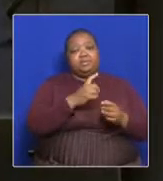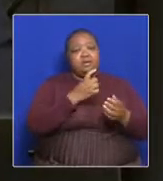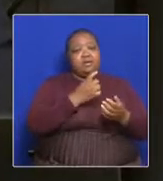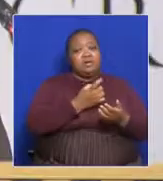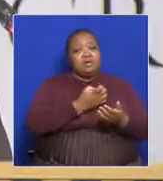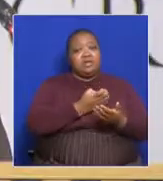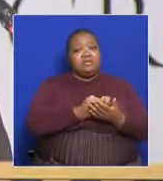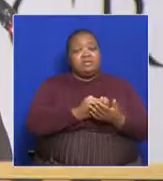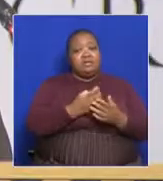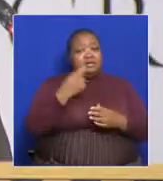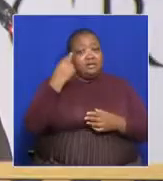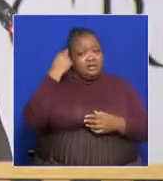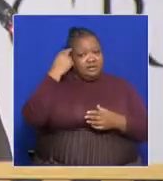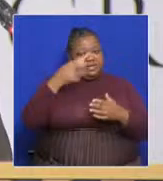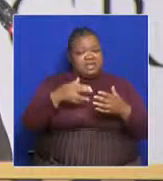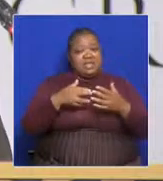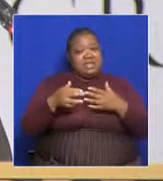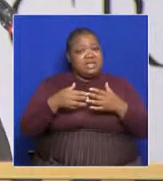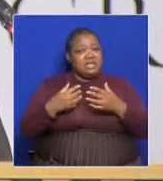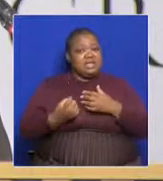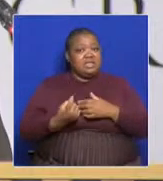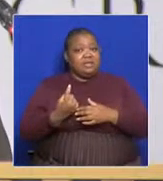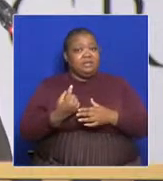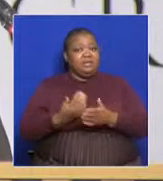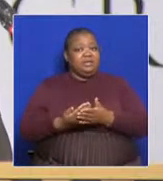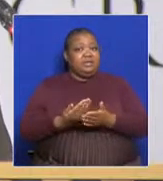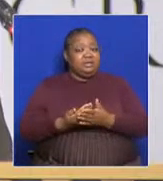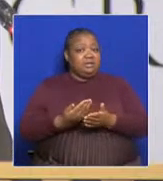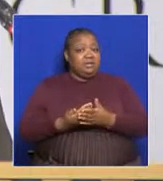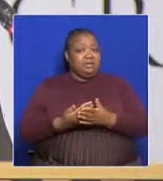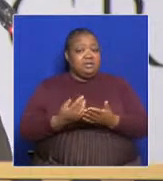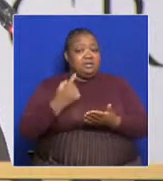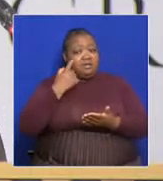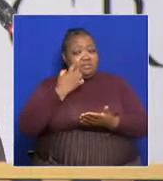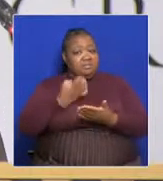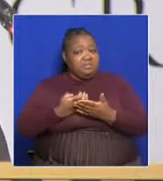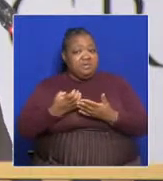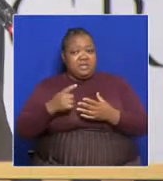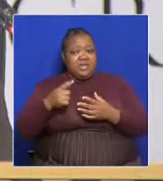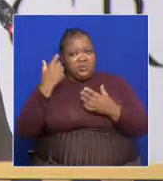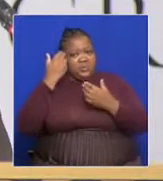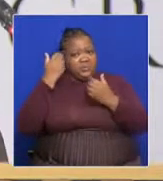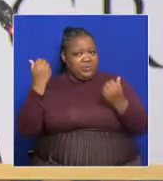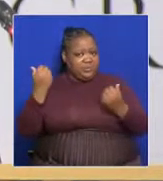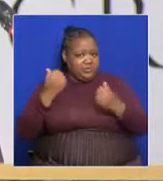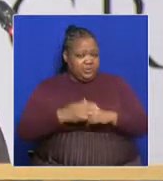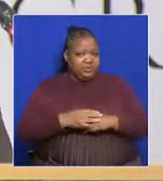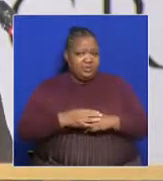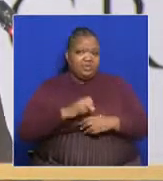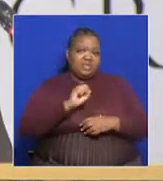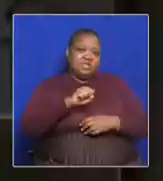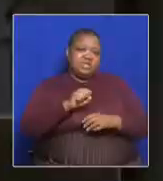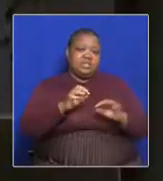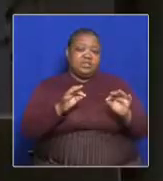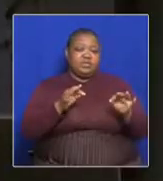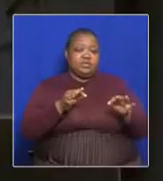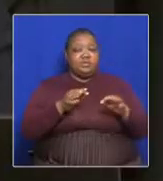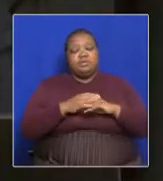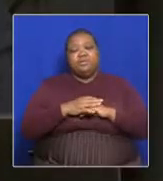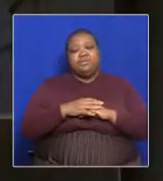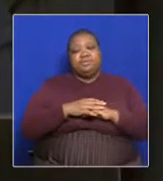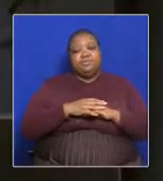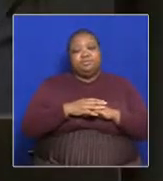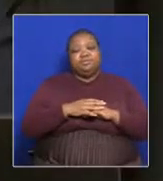could have happened with those exhibits. You wouldn't know. Yes, you're correct. Okay. So if Warrant